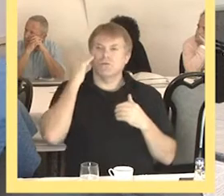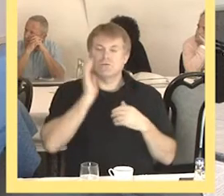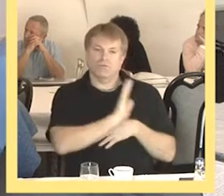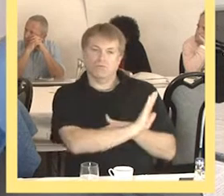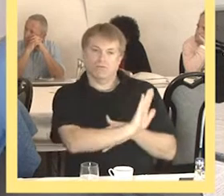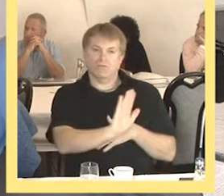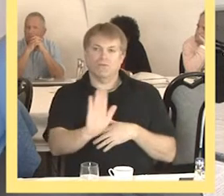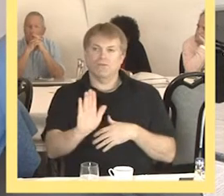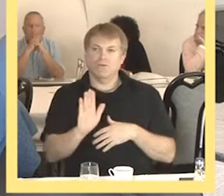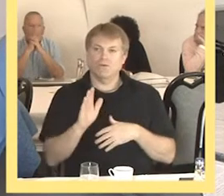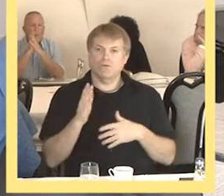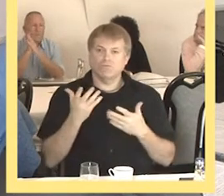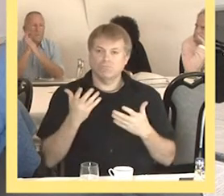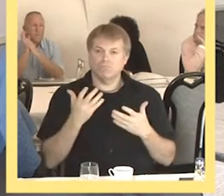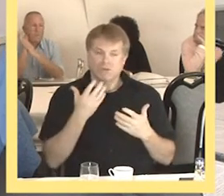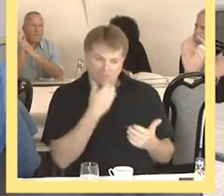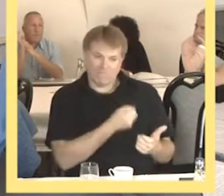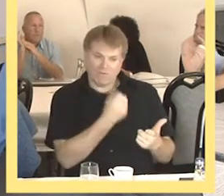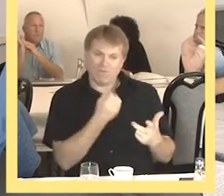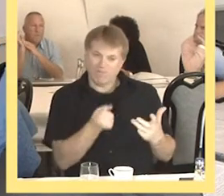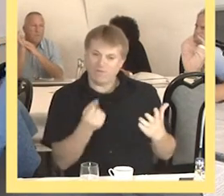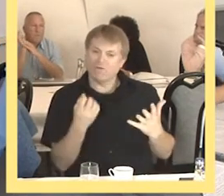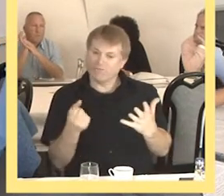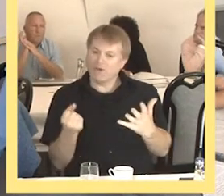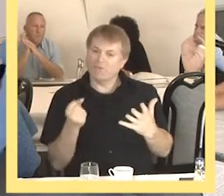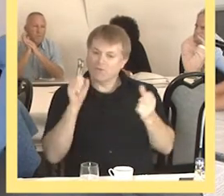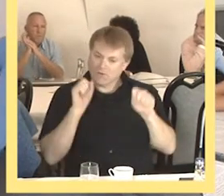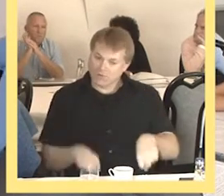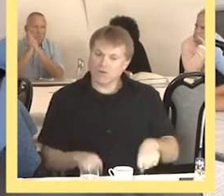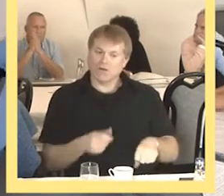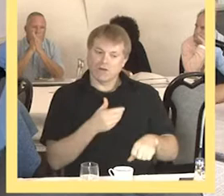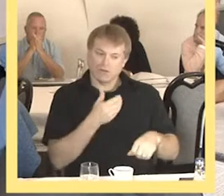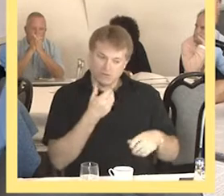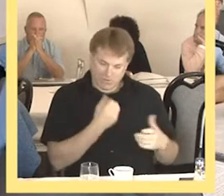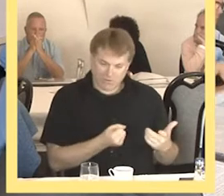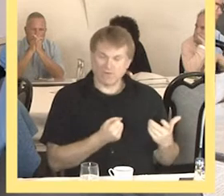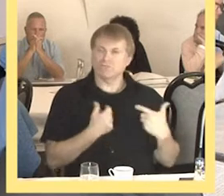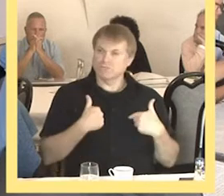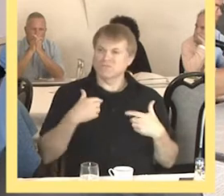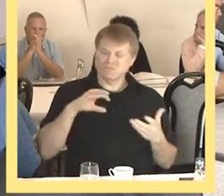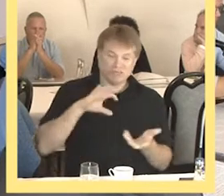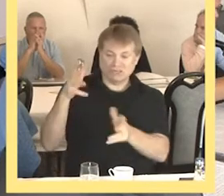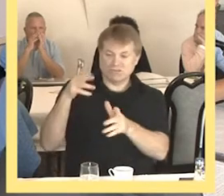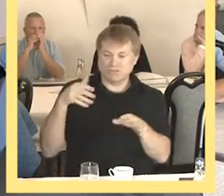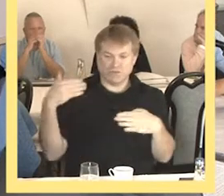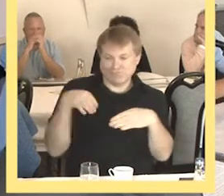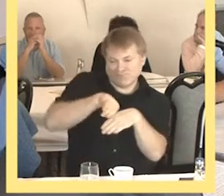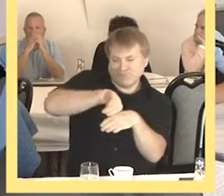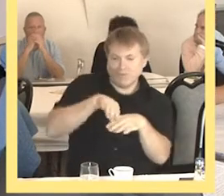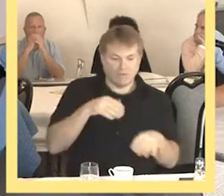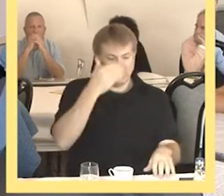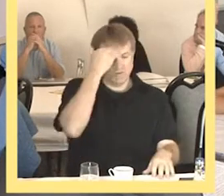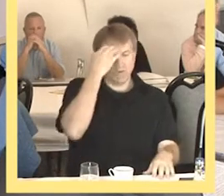resources to cope with disasters, and also to use existing support systems